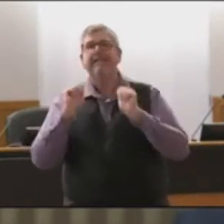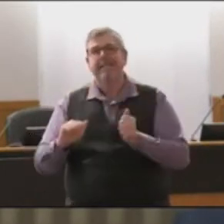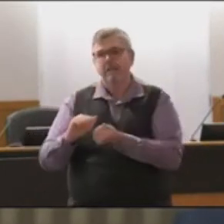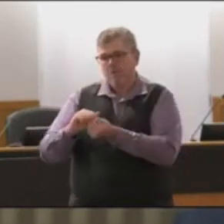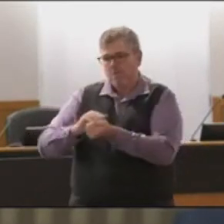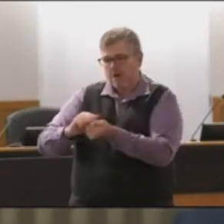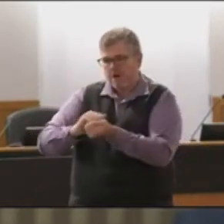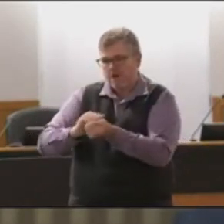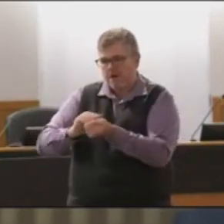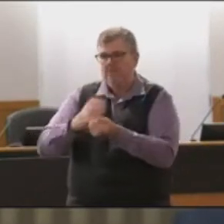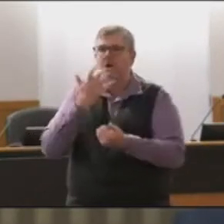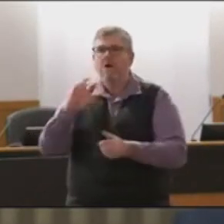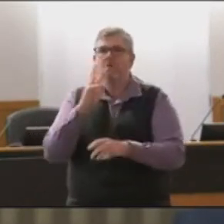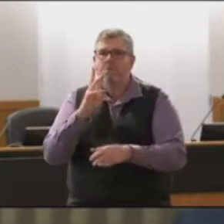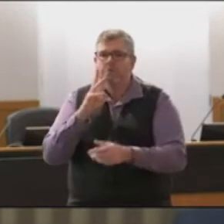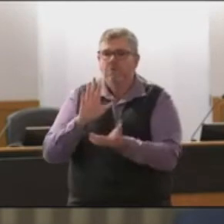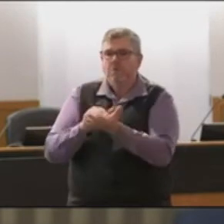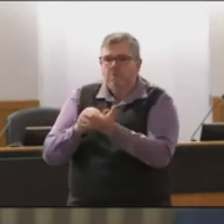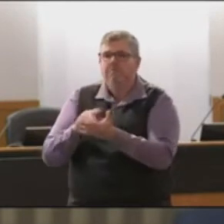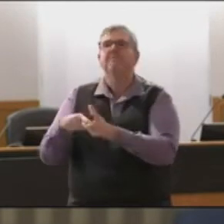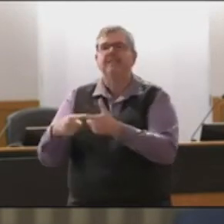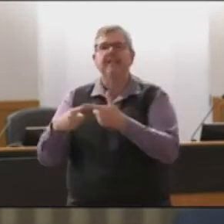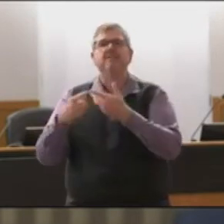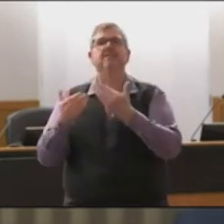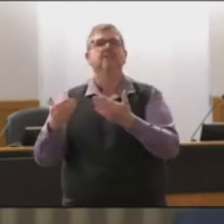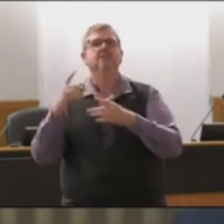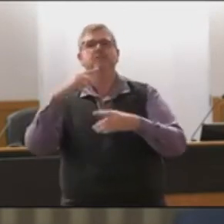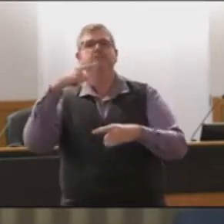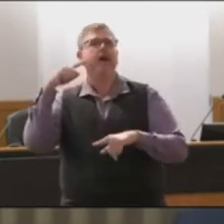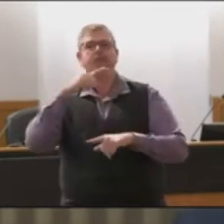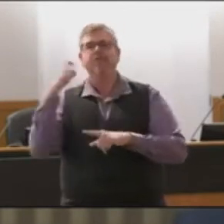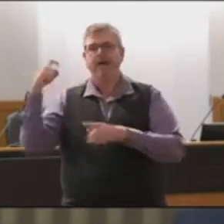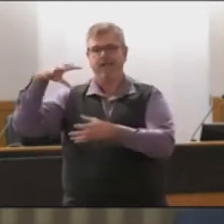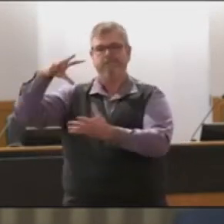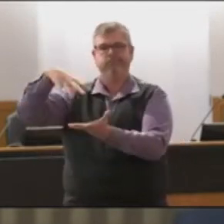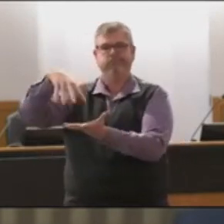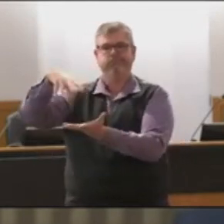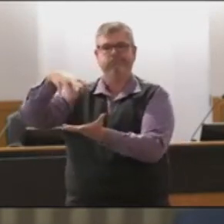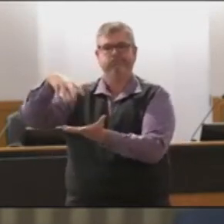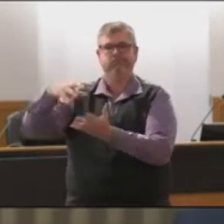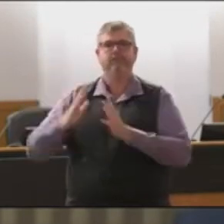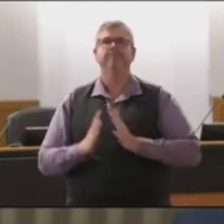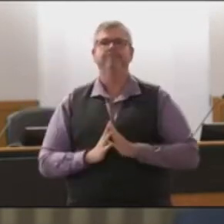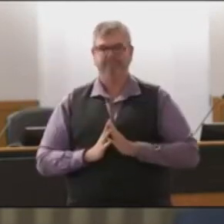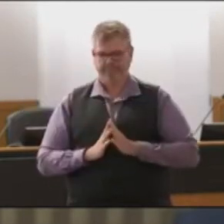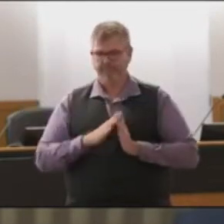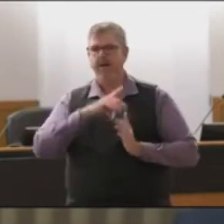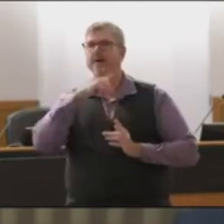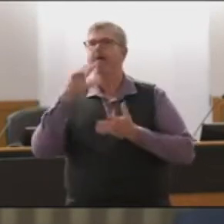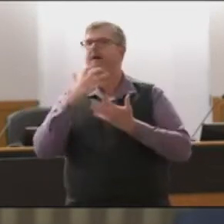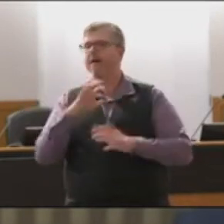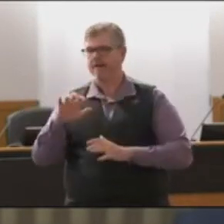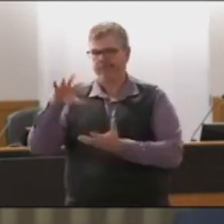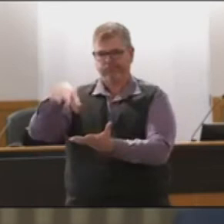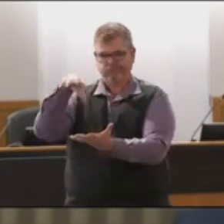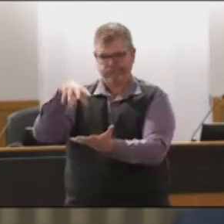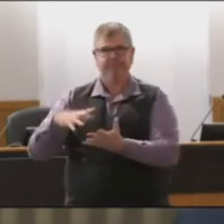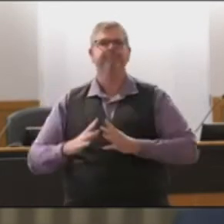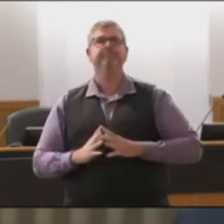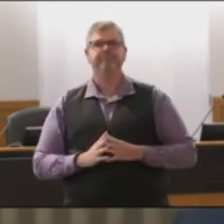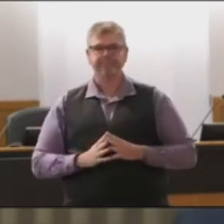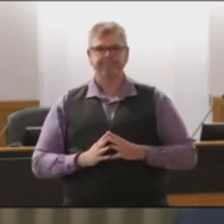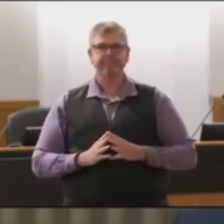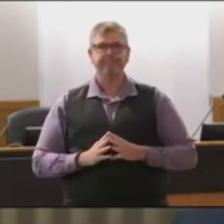in addition, are recommending and reminding everybody that while you are wearing a face covering, you must still continue to maintain